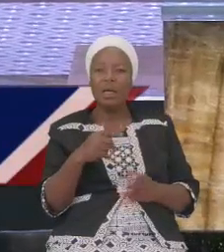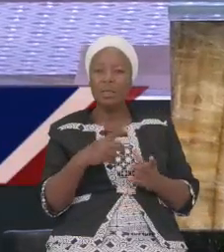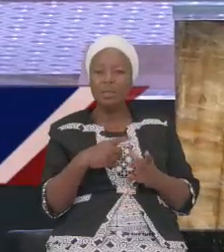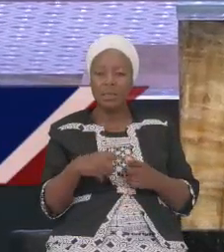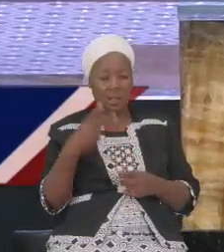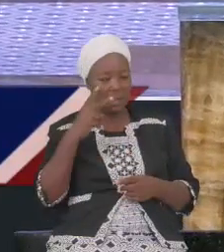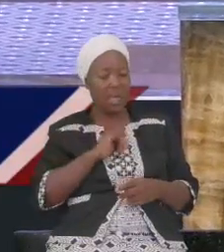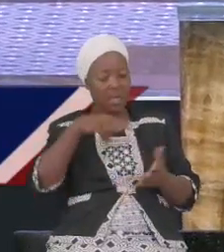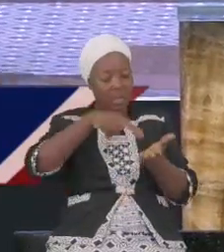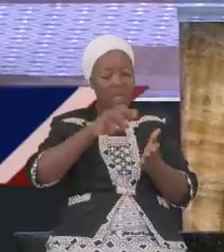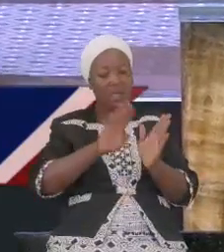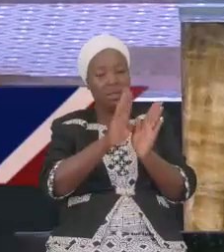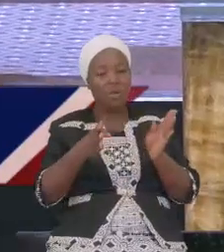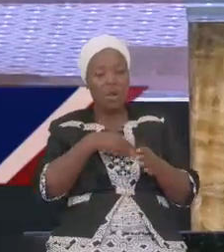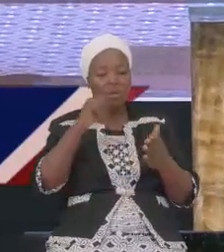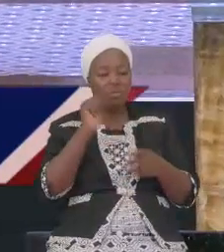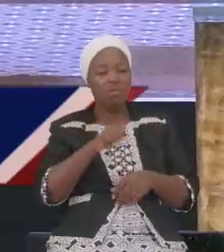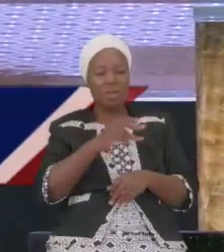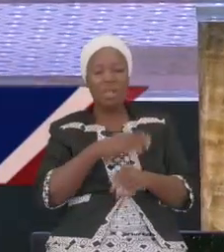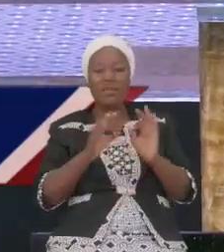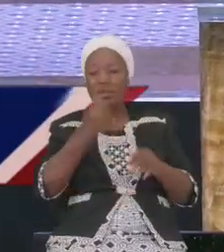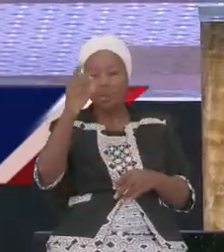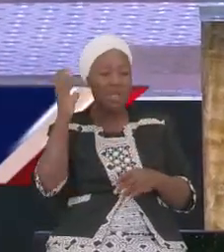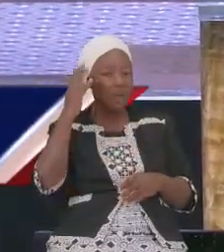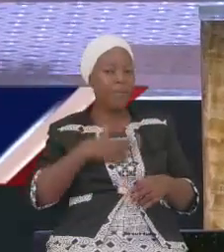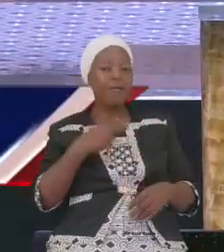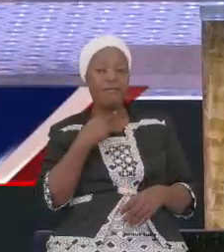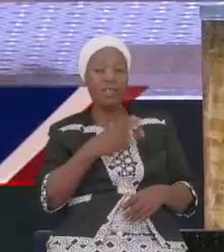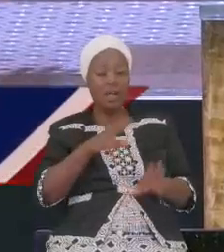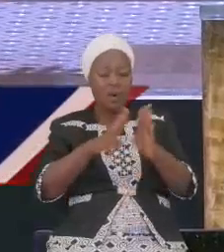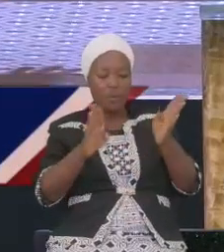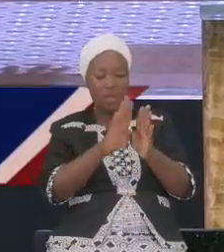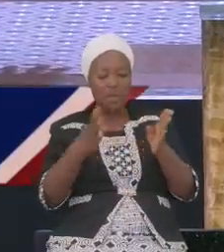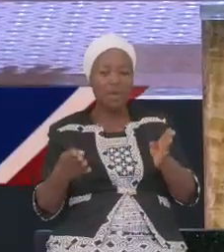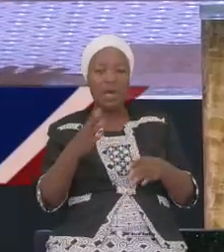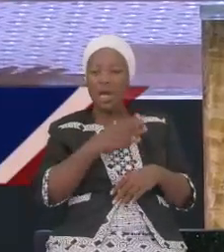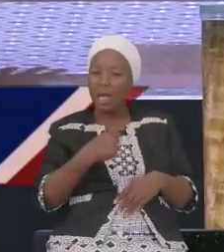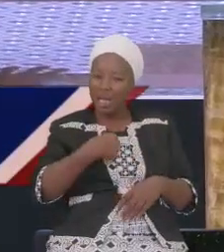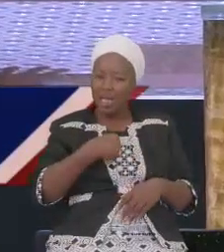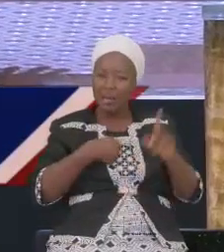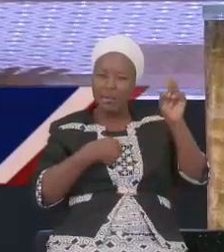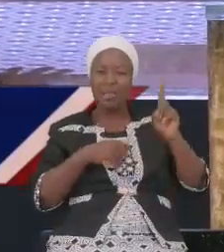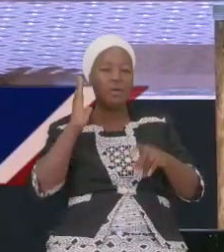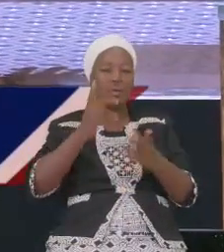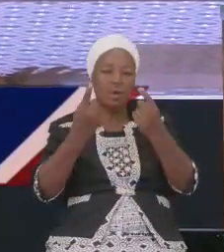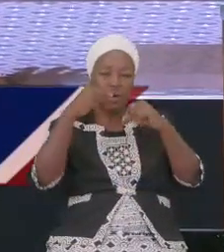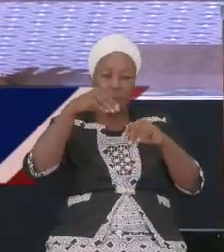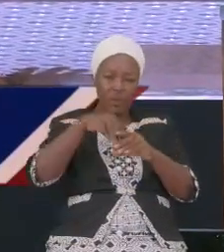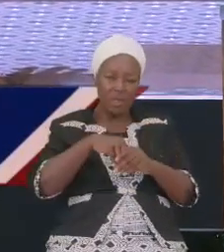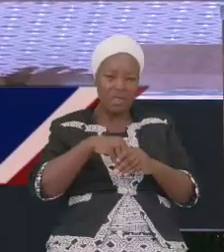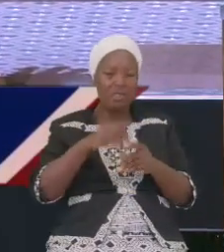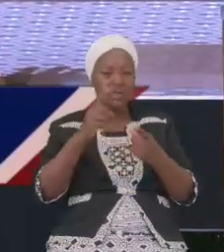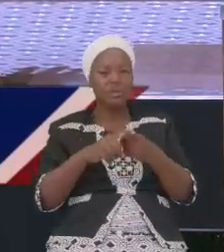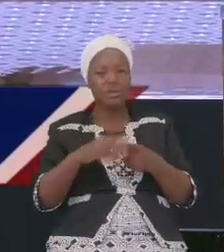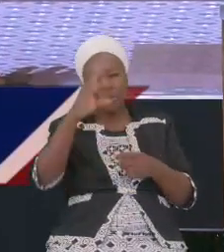door and knock. If anyone hears my voice and opens the door, I will come in unto